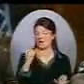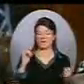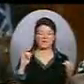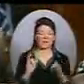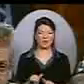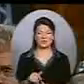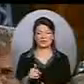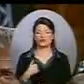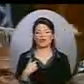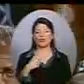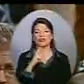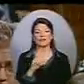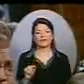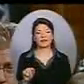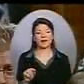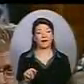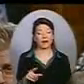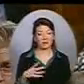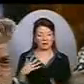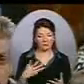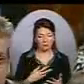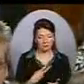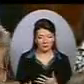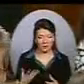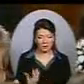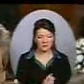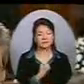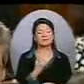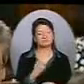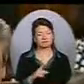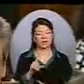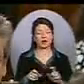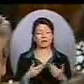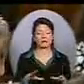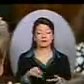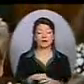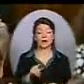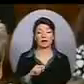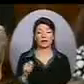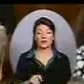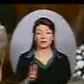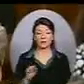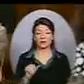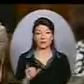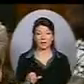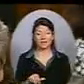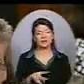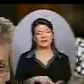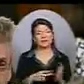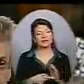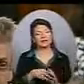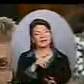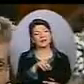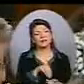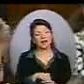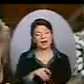an investigation into Thunder Bay. Will he come clean? Will he talk about their role in Thunder Bay? Or are they going to try and throw RMG under the bus to